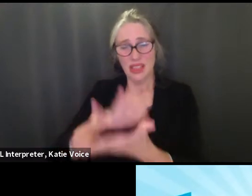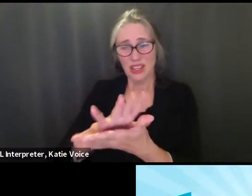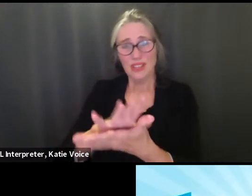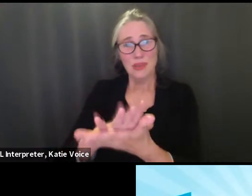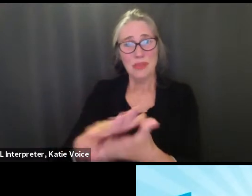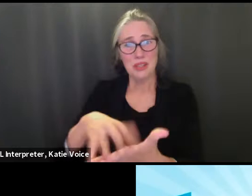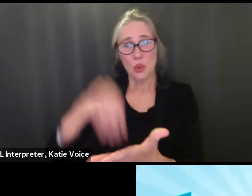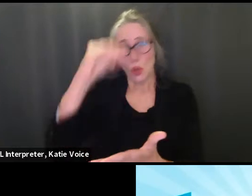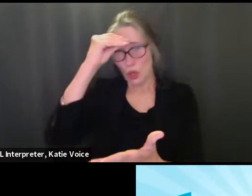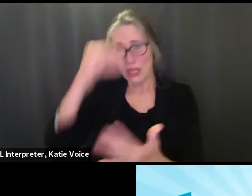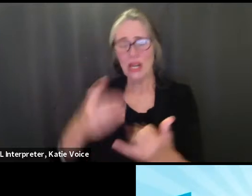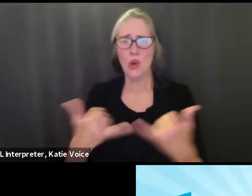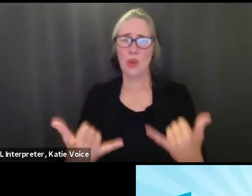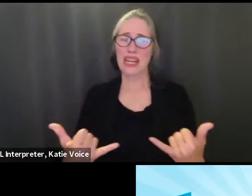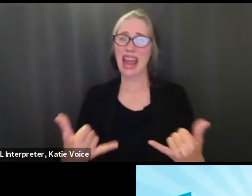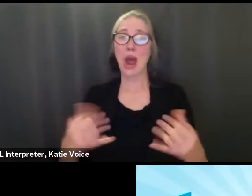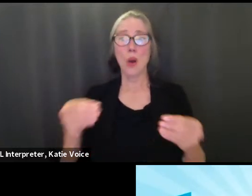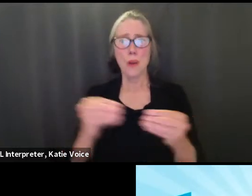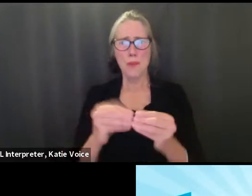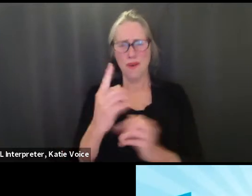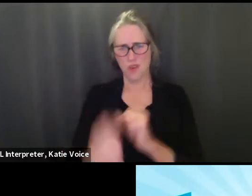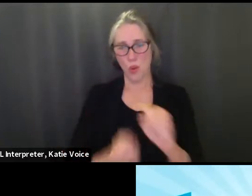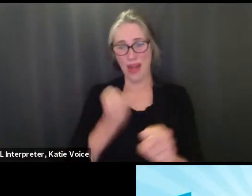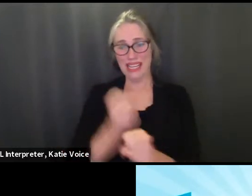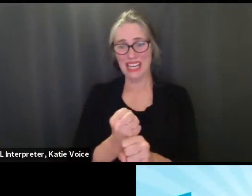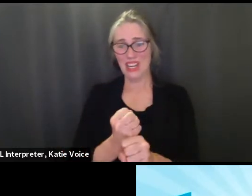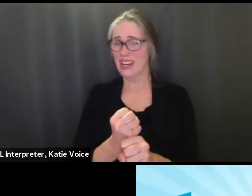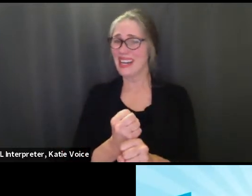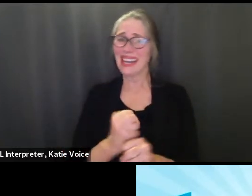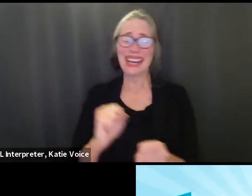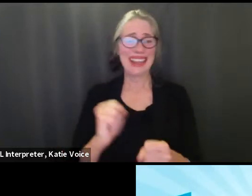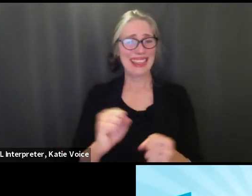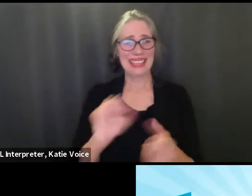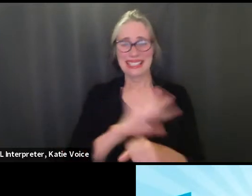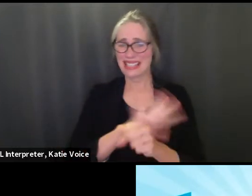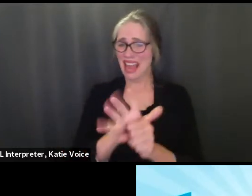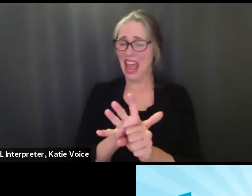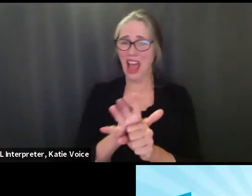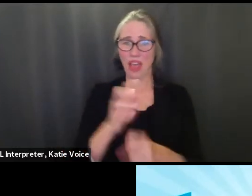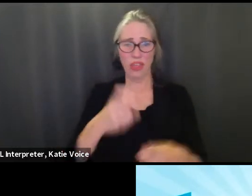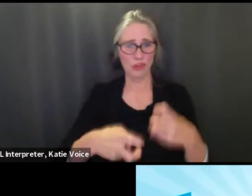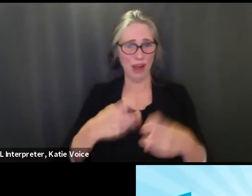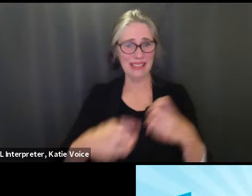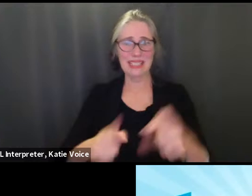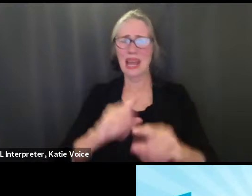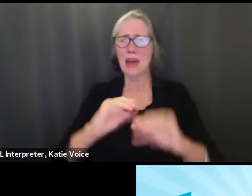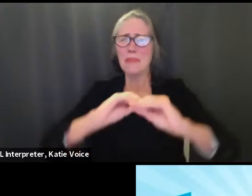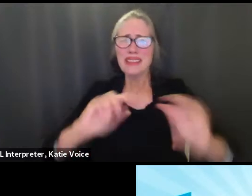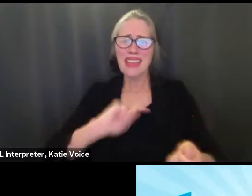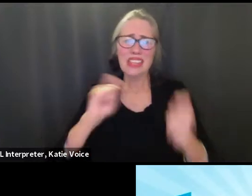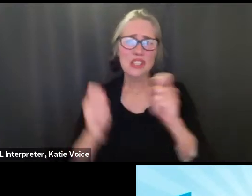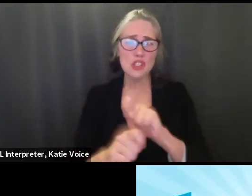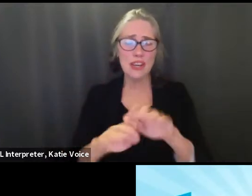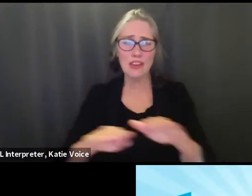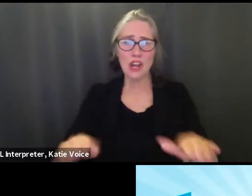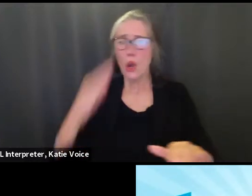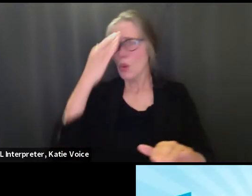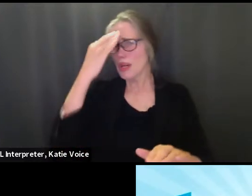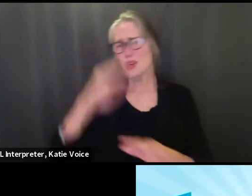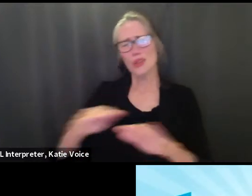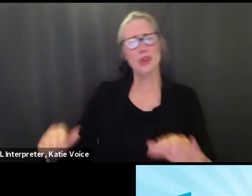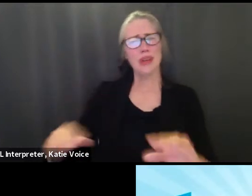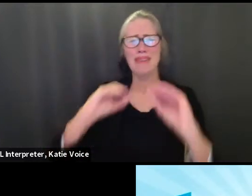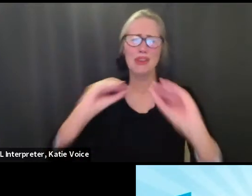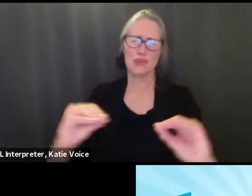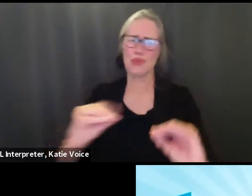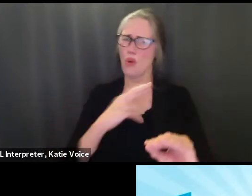crisis, and we know more now than we did at first, yet nothing is changing for our kids. We know children are at virtually no risk of COVID. We also